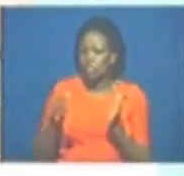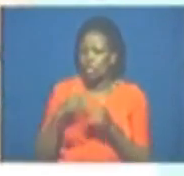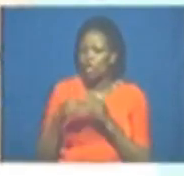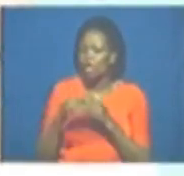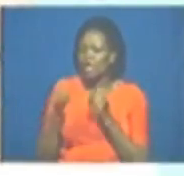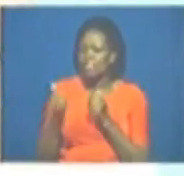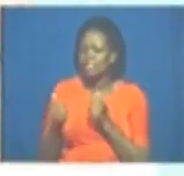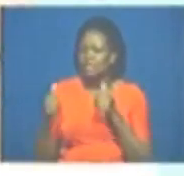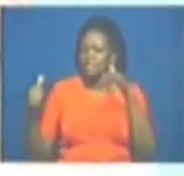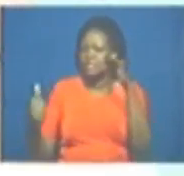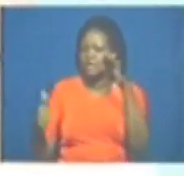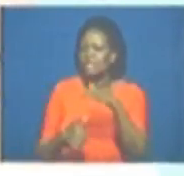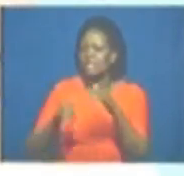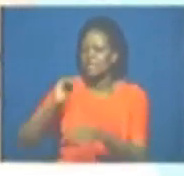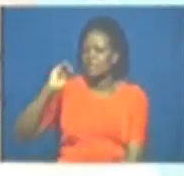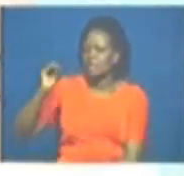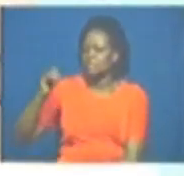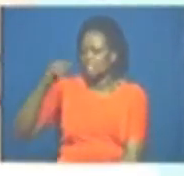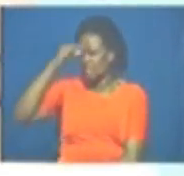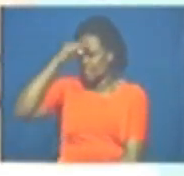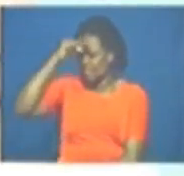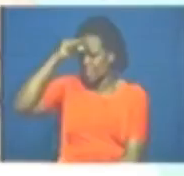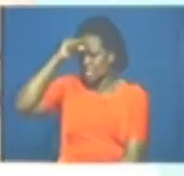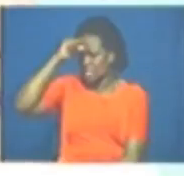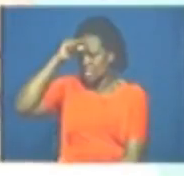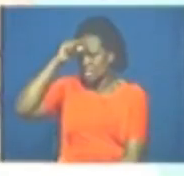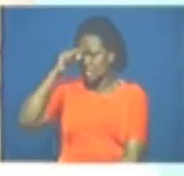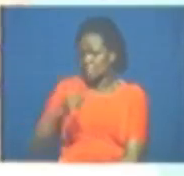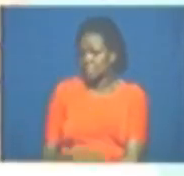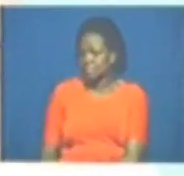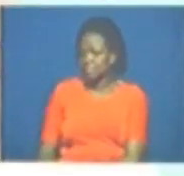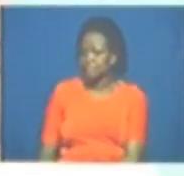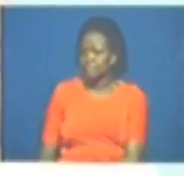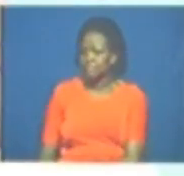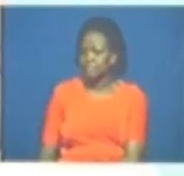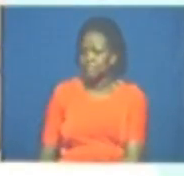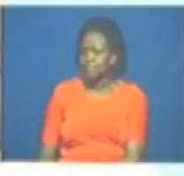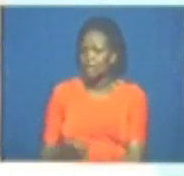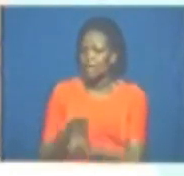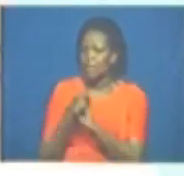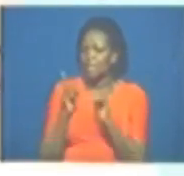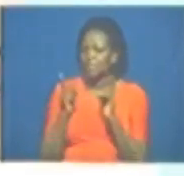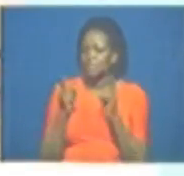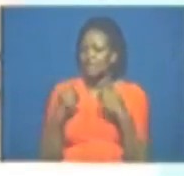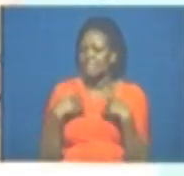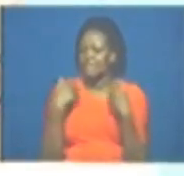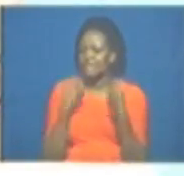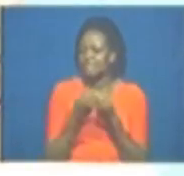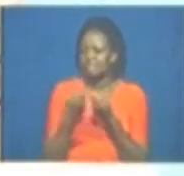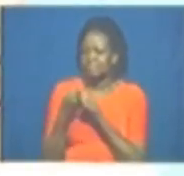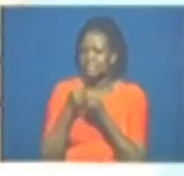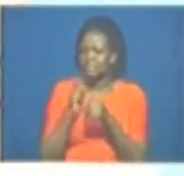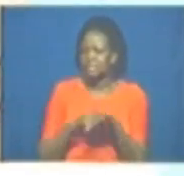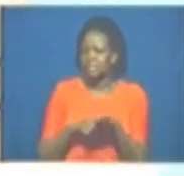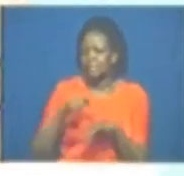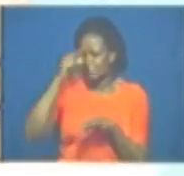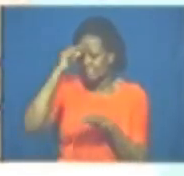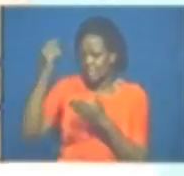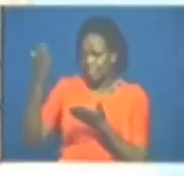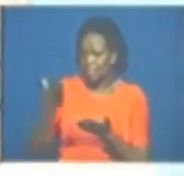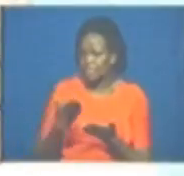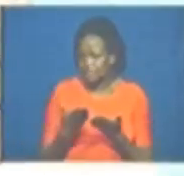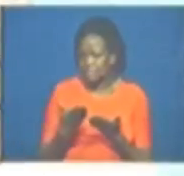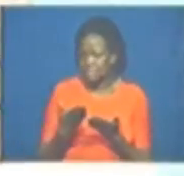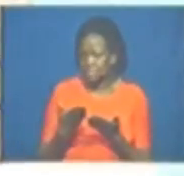are county government run. Right. No? But there has been a challenge. You saw when the government brought in the issue of